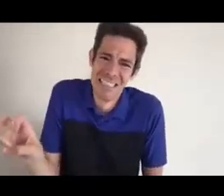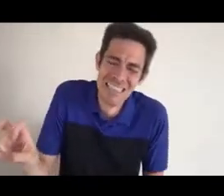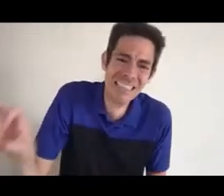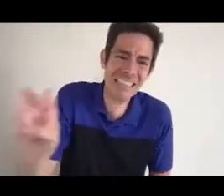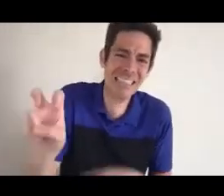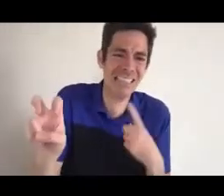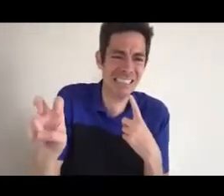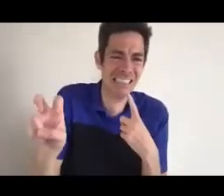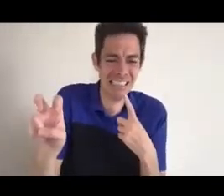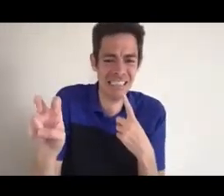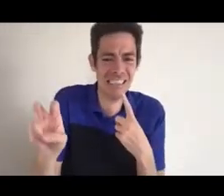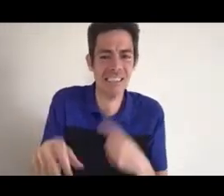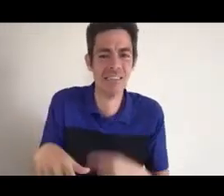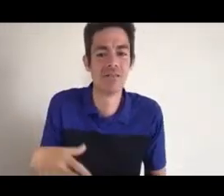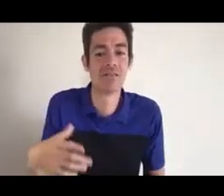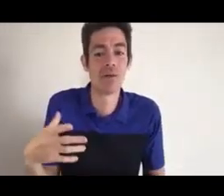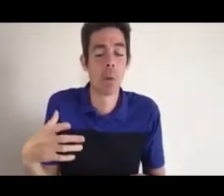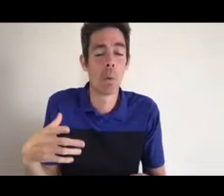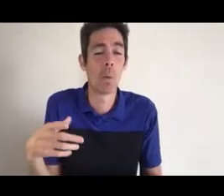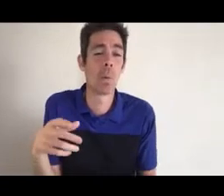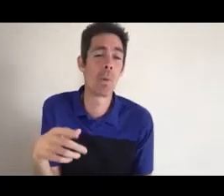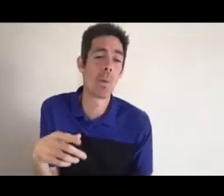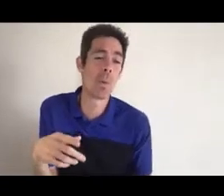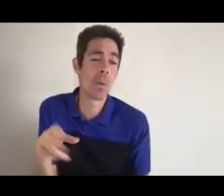travel, then I use this facial expression.